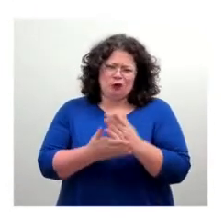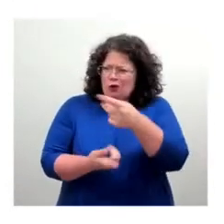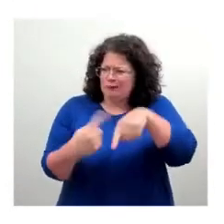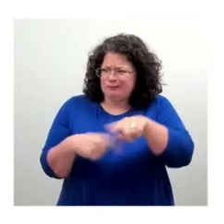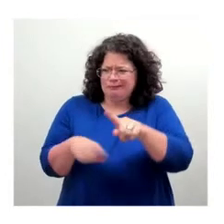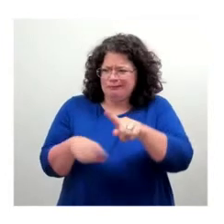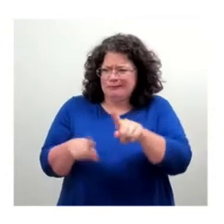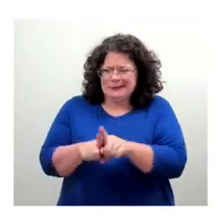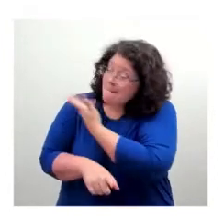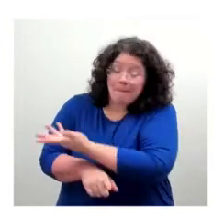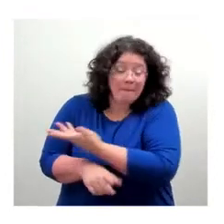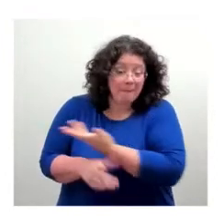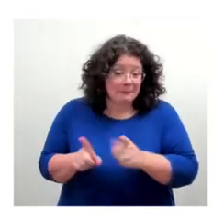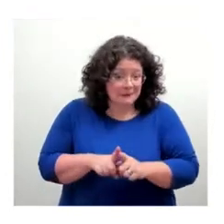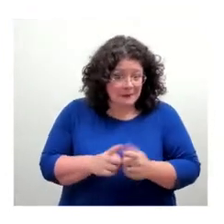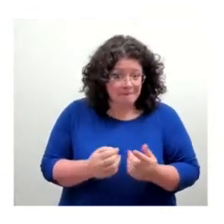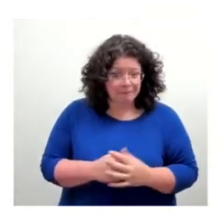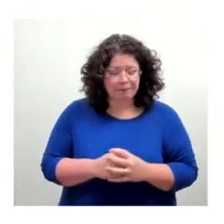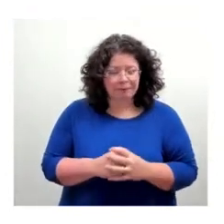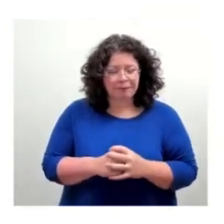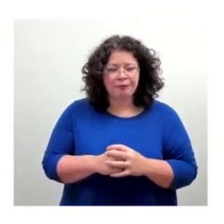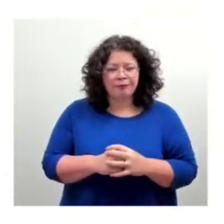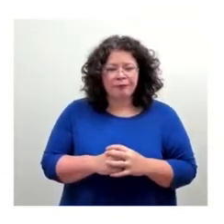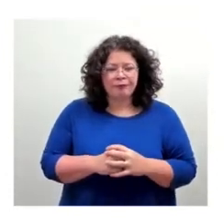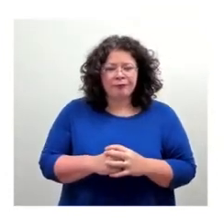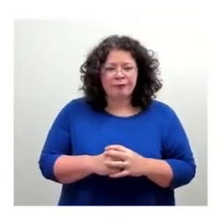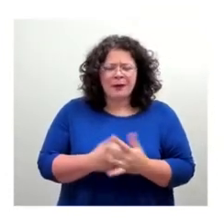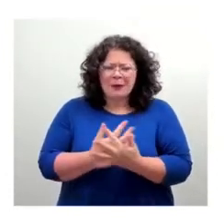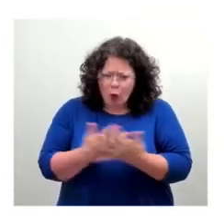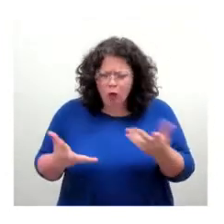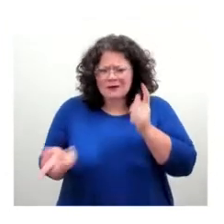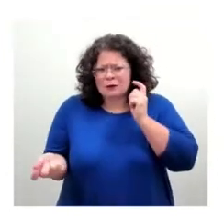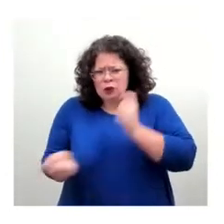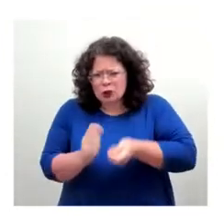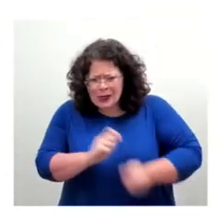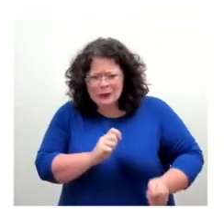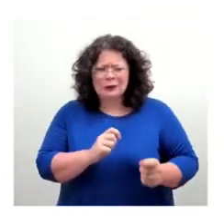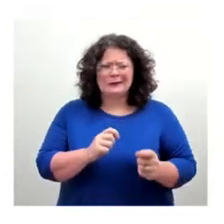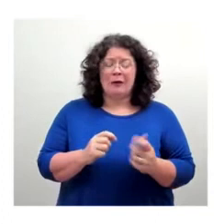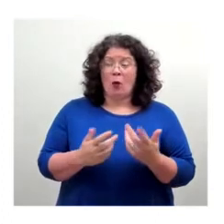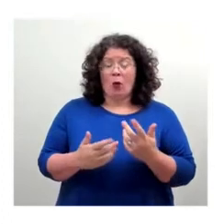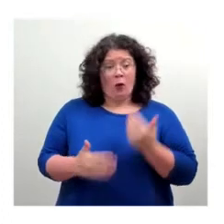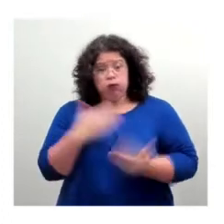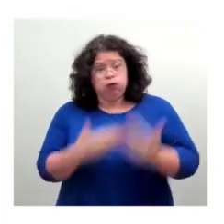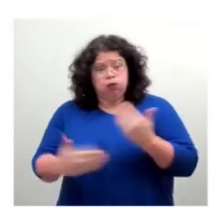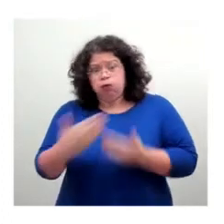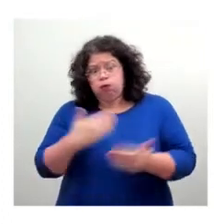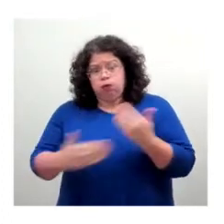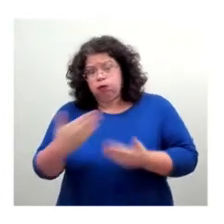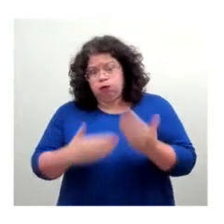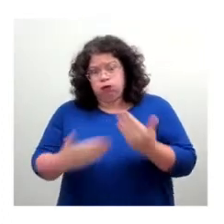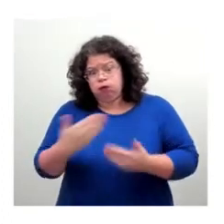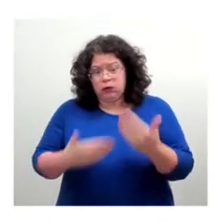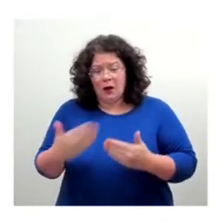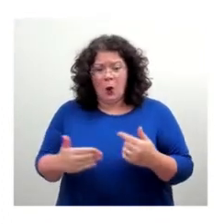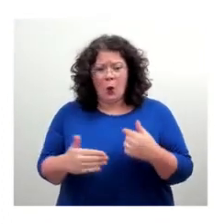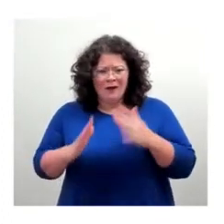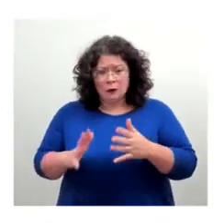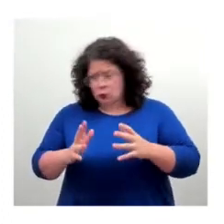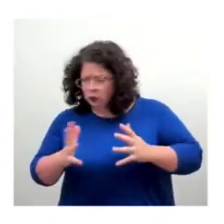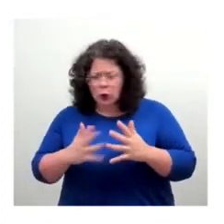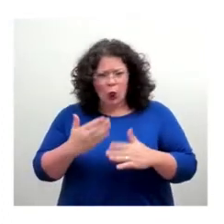in the future that we were working towards have been sort of brought towards us, and we've had to react to that. So, going back to